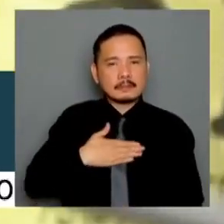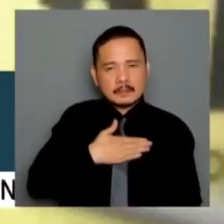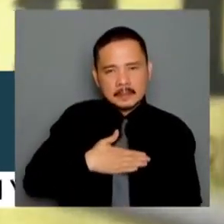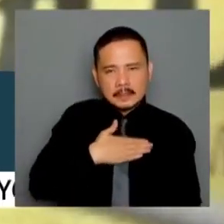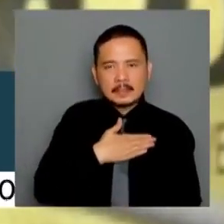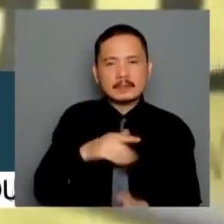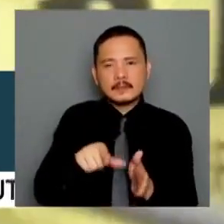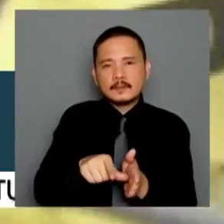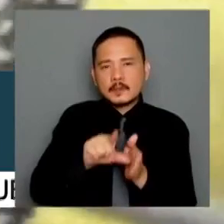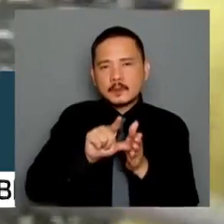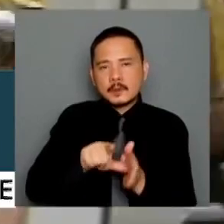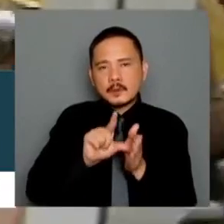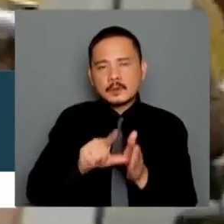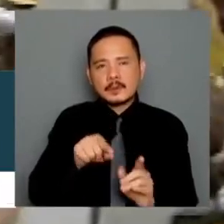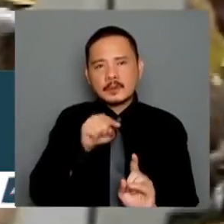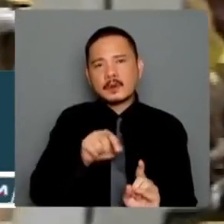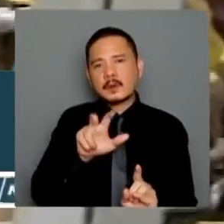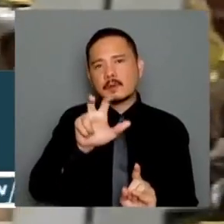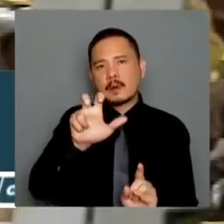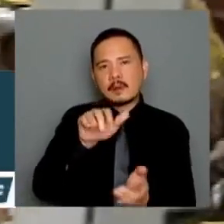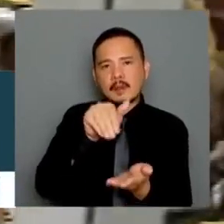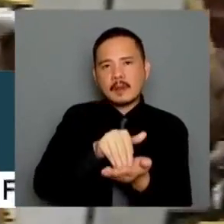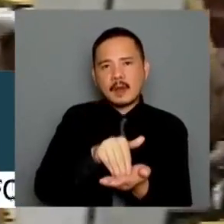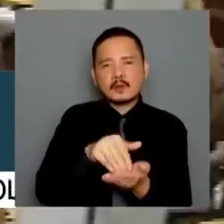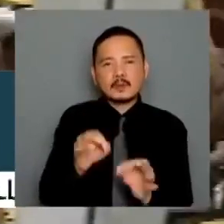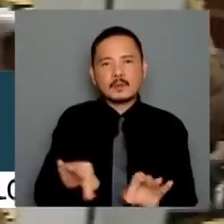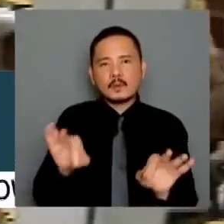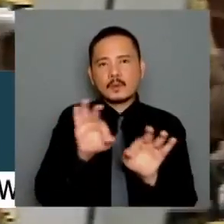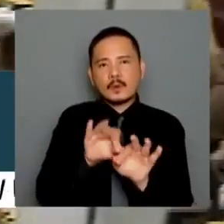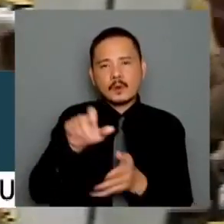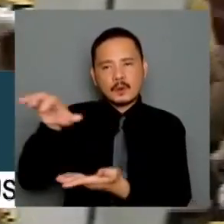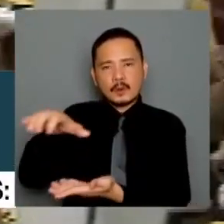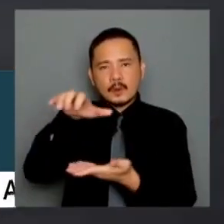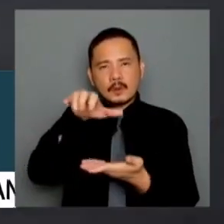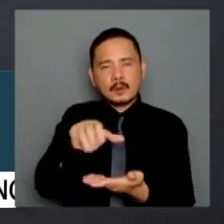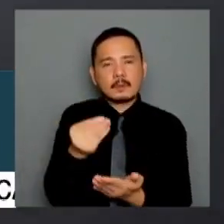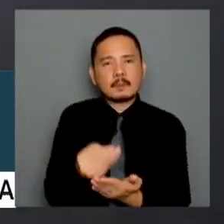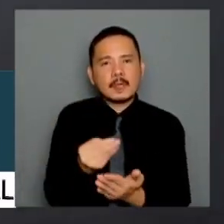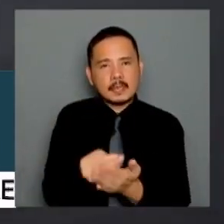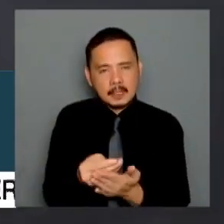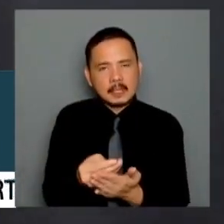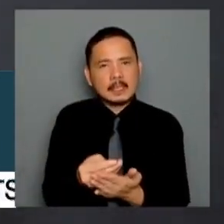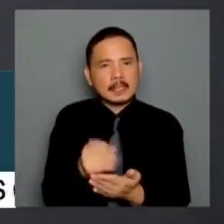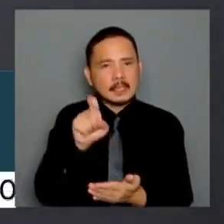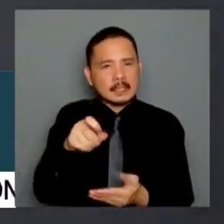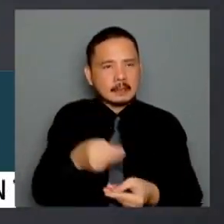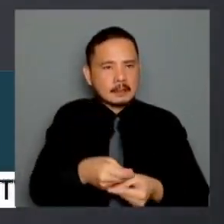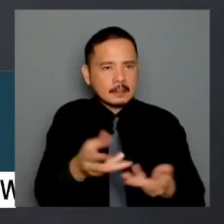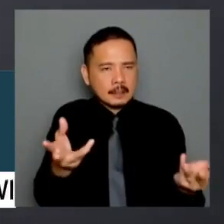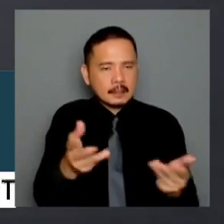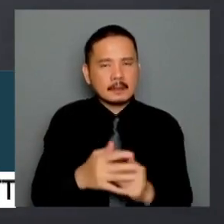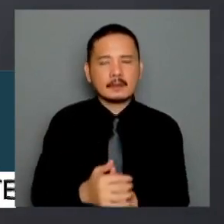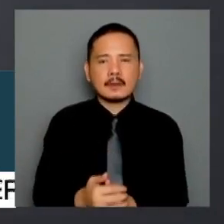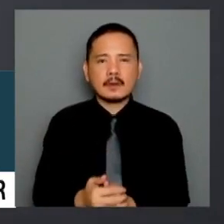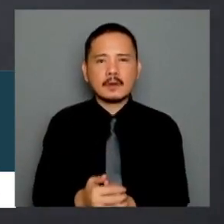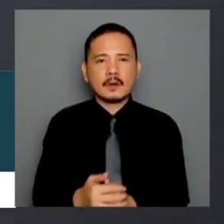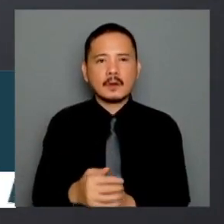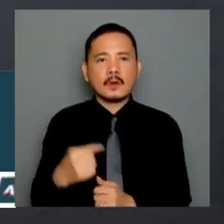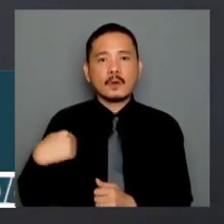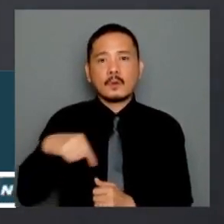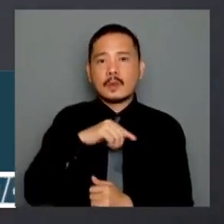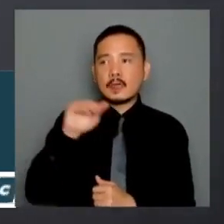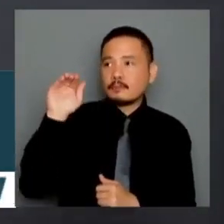the 300,000 moral and exemplary damages. We prayed to the court that this is